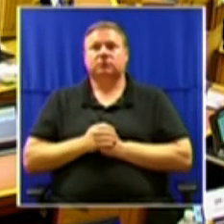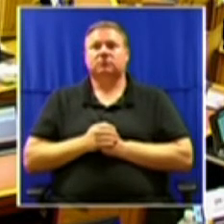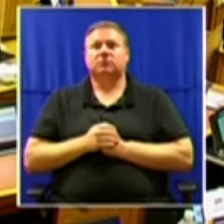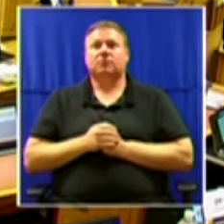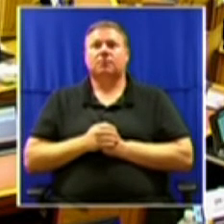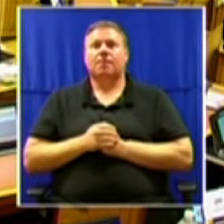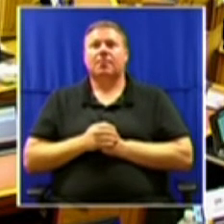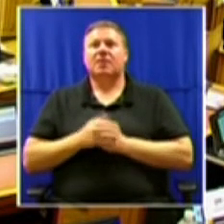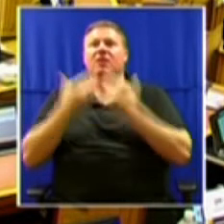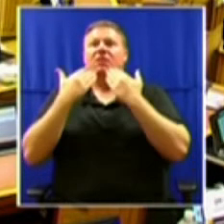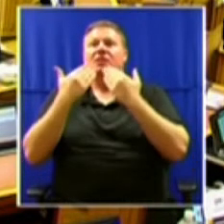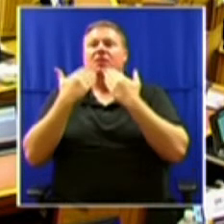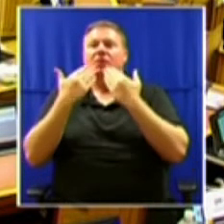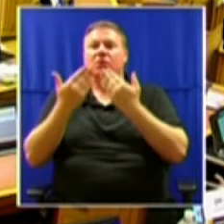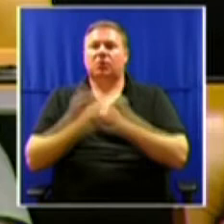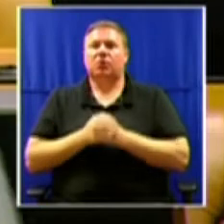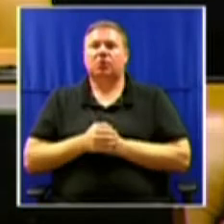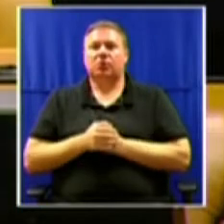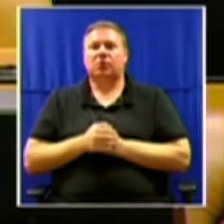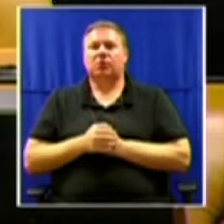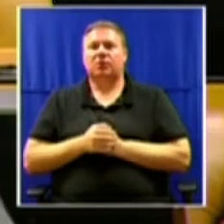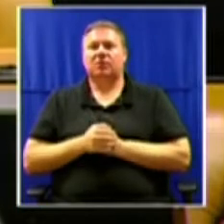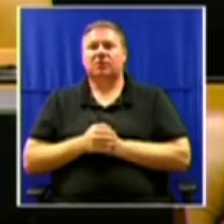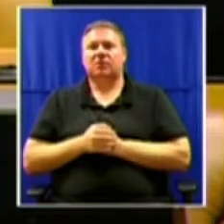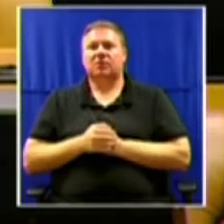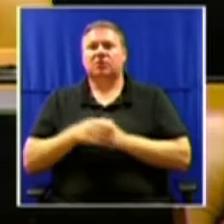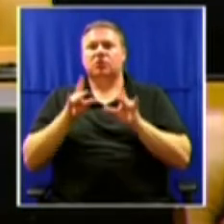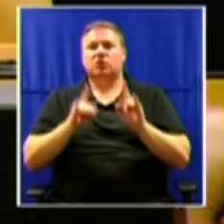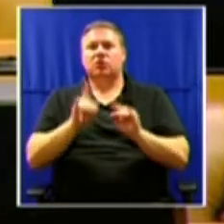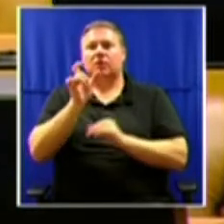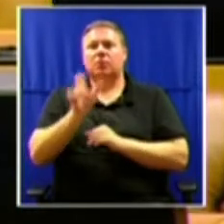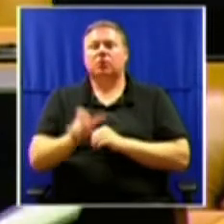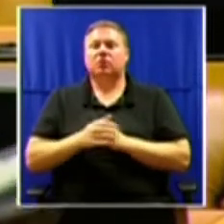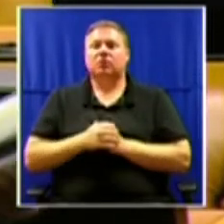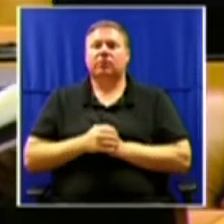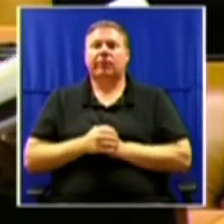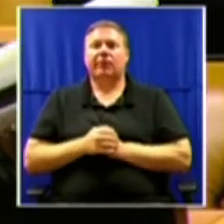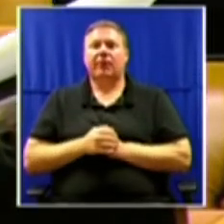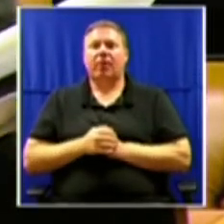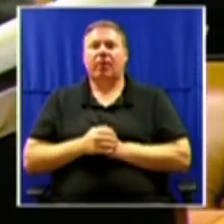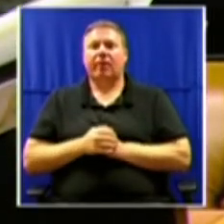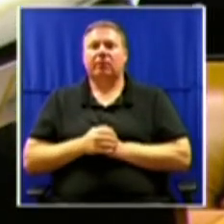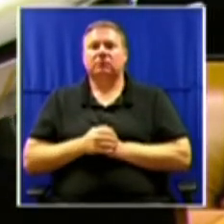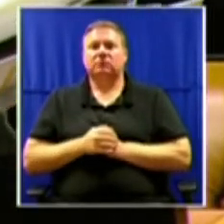Yeah, thank you very much, Chairperson.